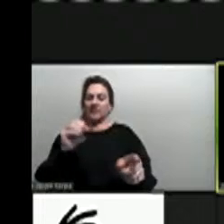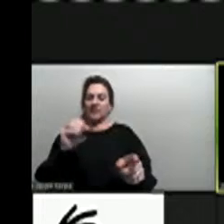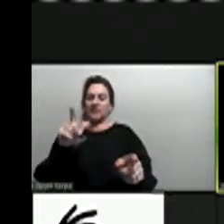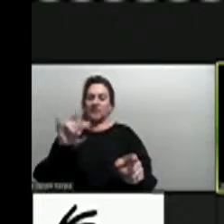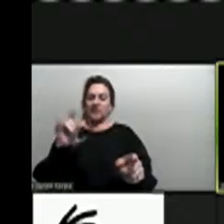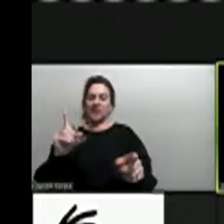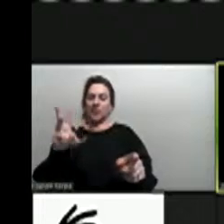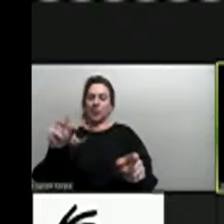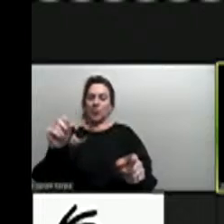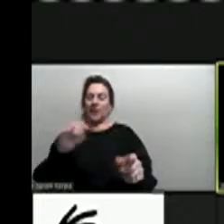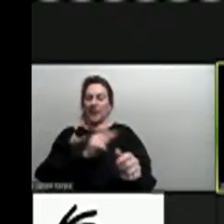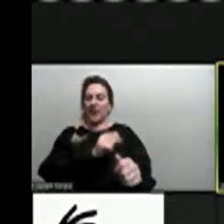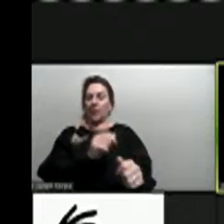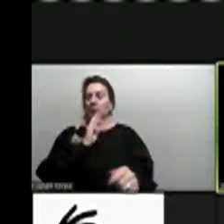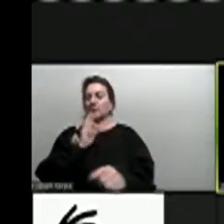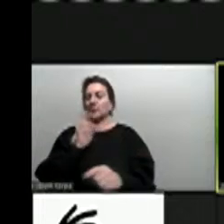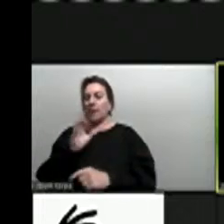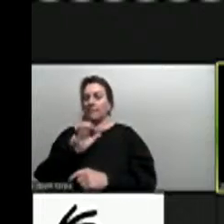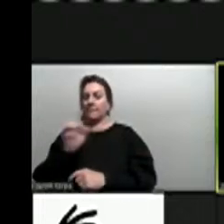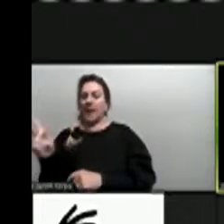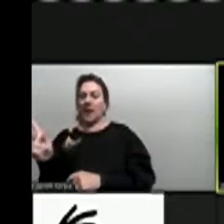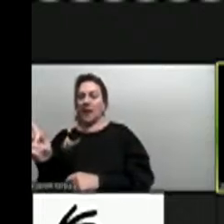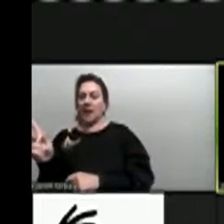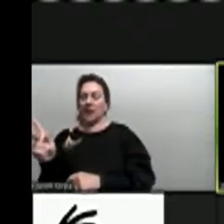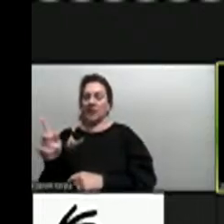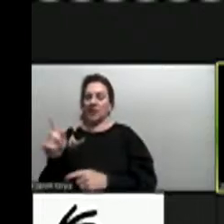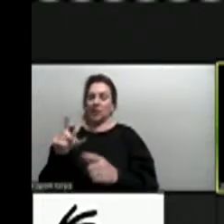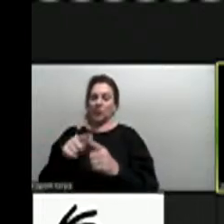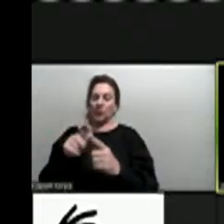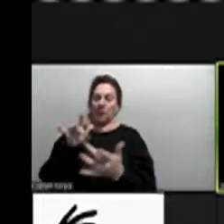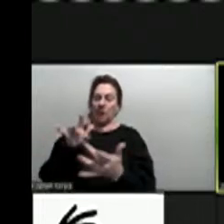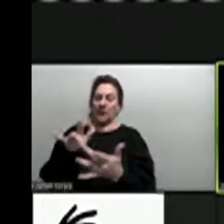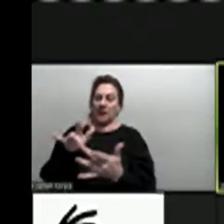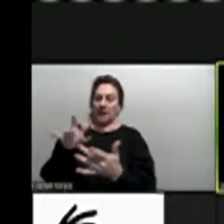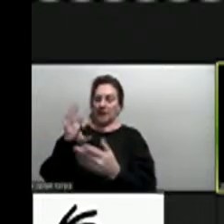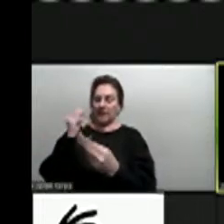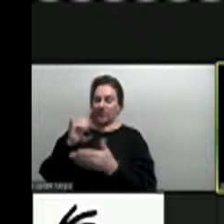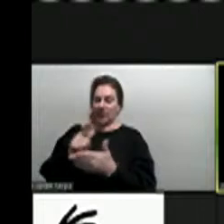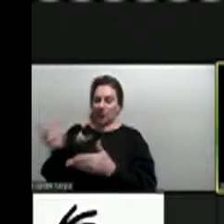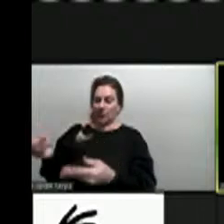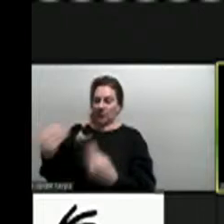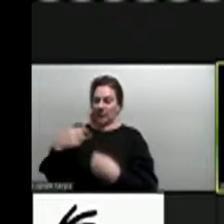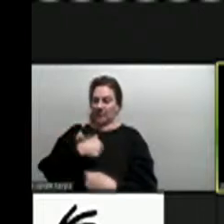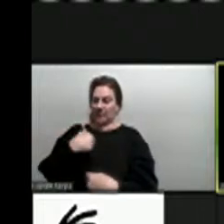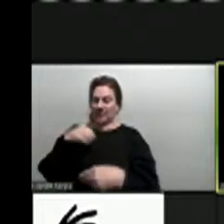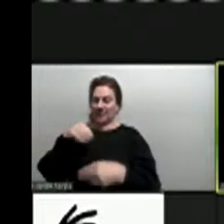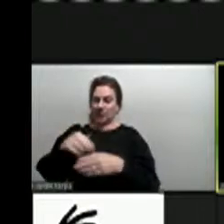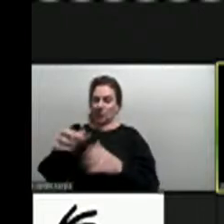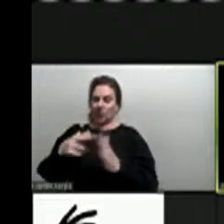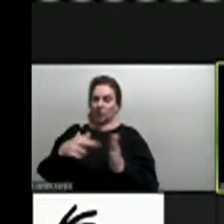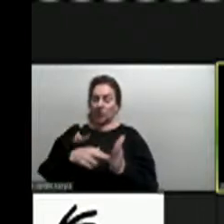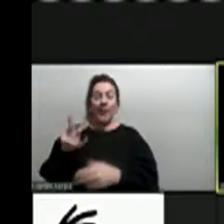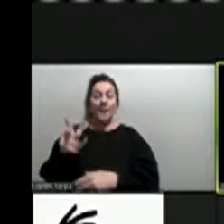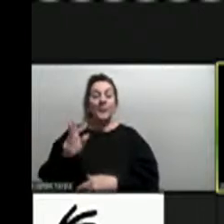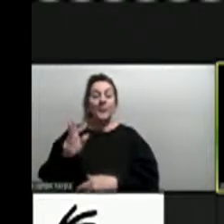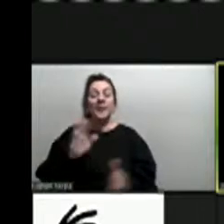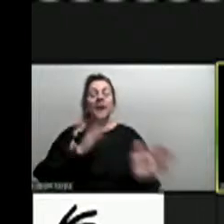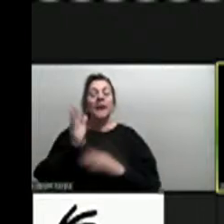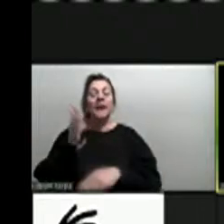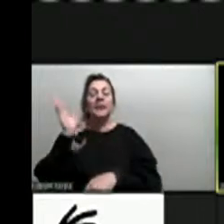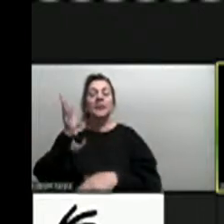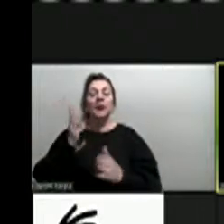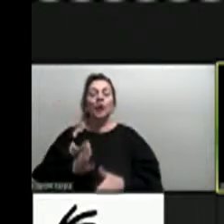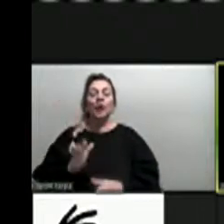response back. We'll be responding back to the contact information that you've provided in the registration. The next speaker I have is